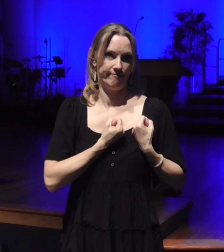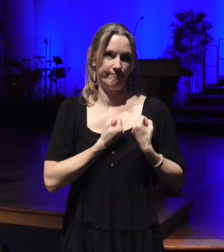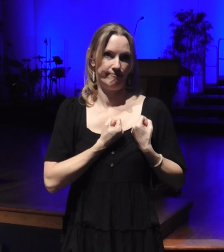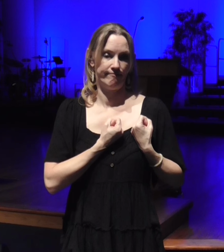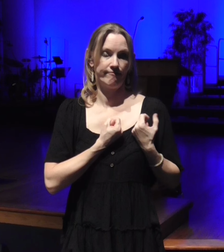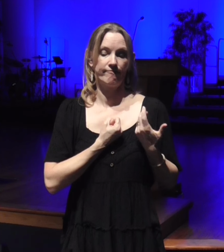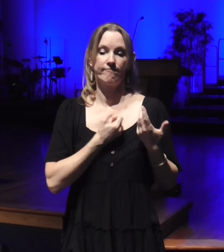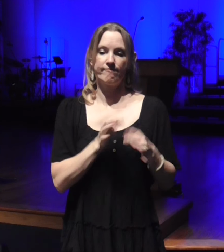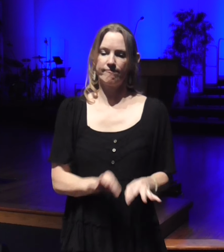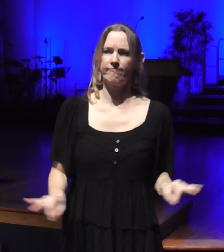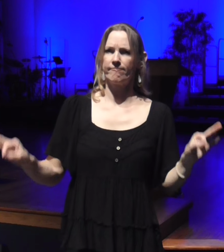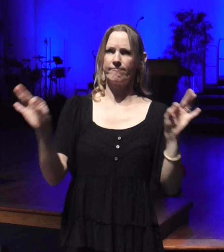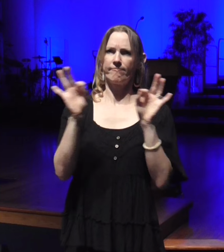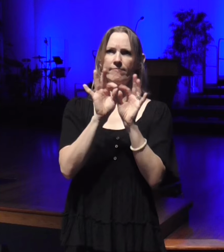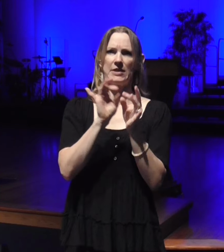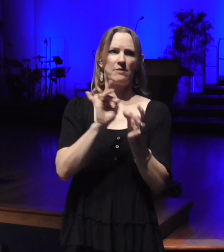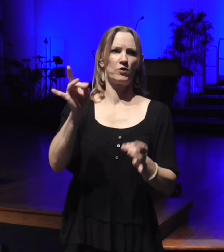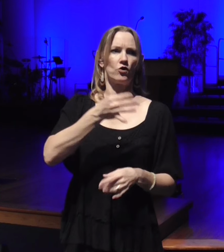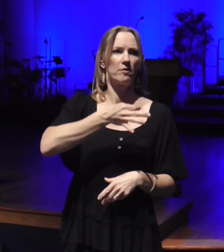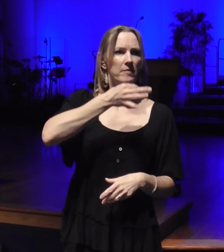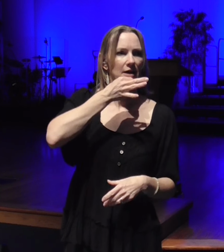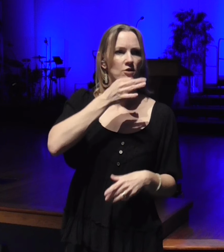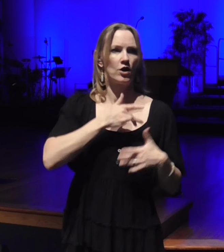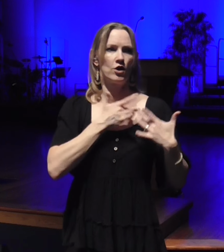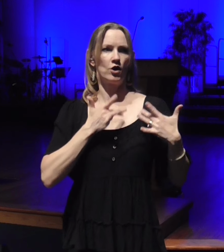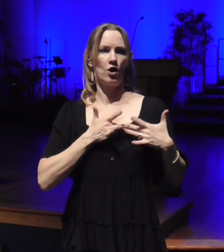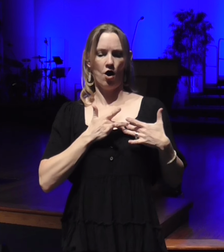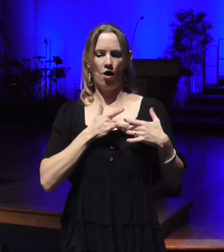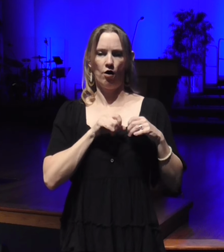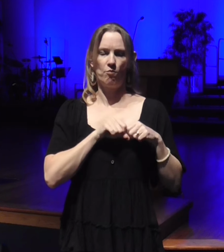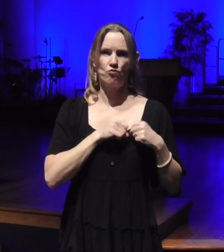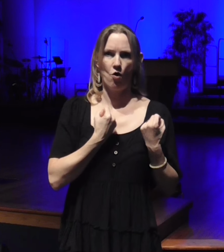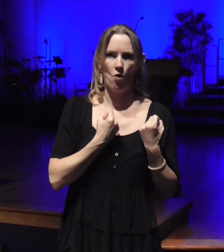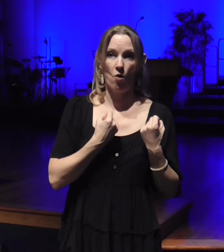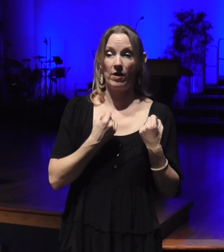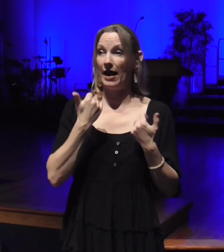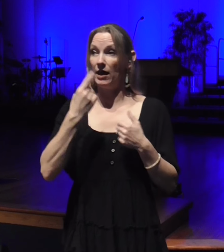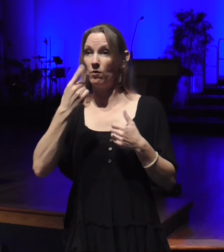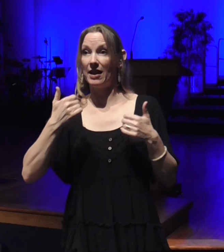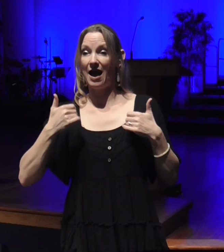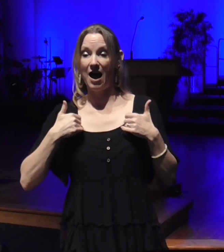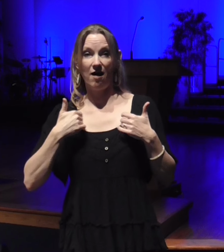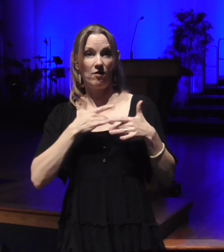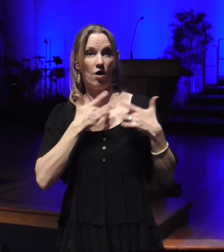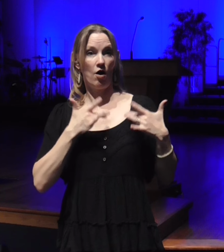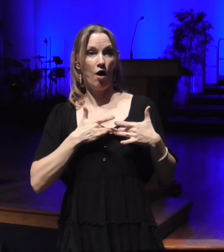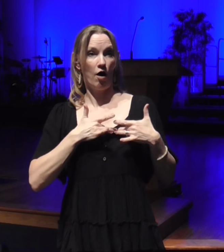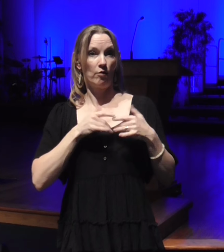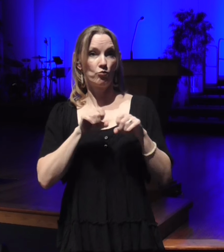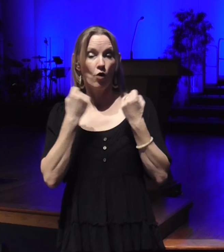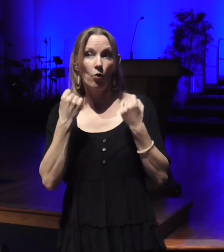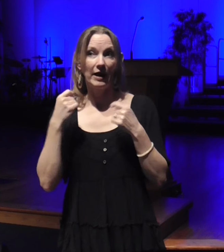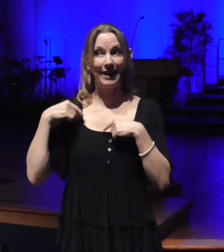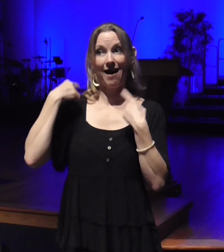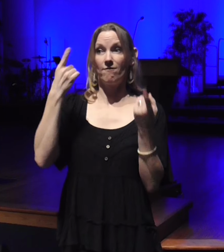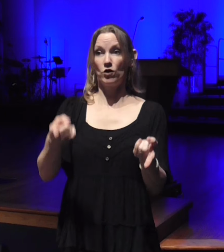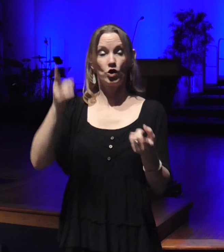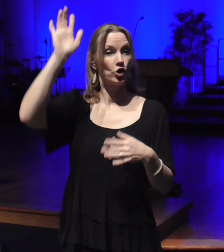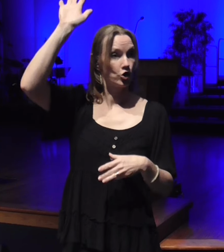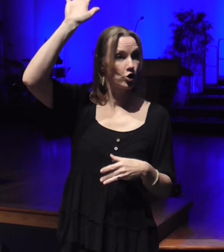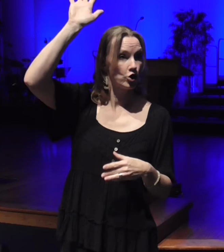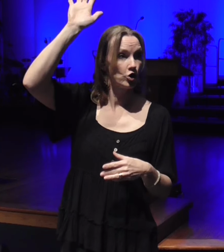A key to spiritual mastery is a broken heart. Anyone here have a broken heart? Had one in the